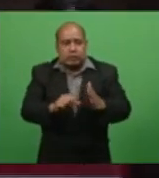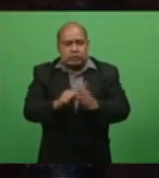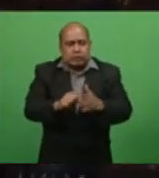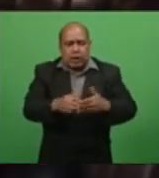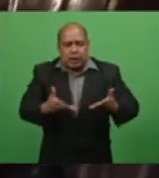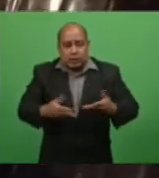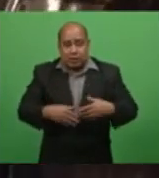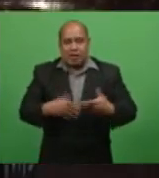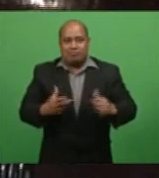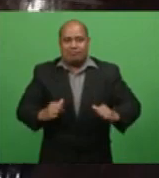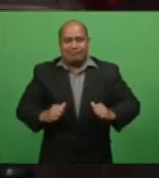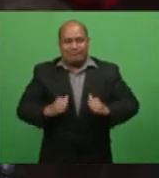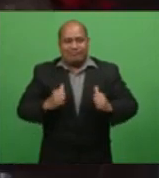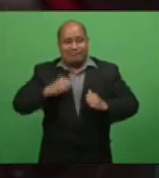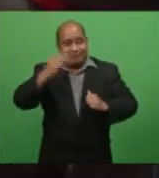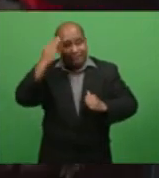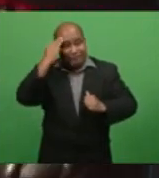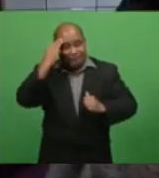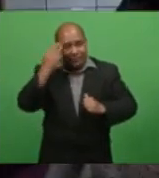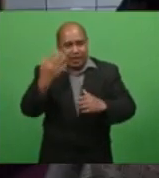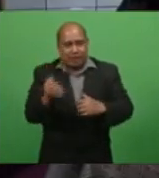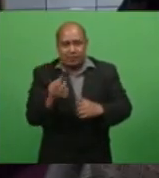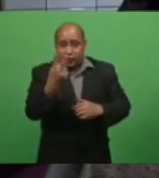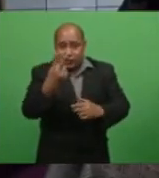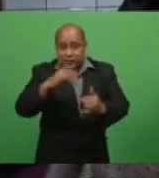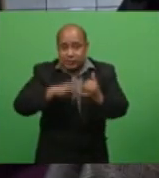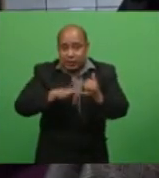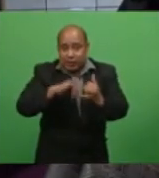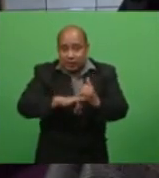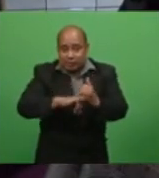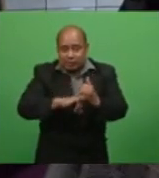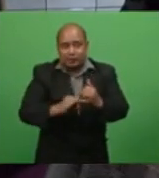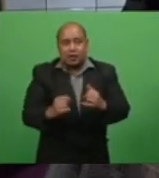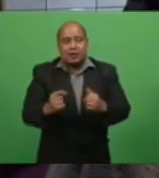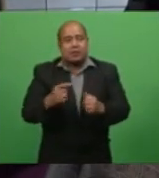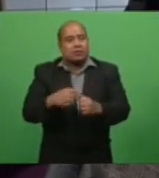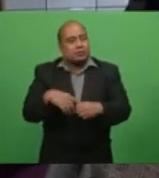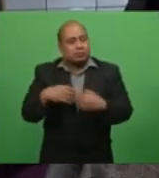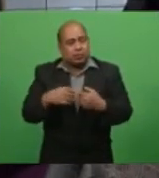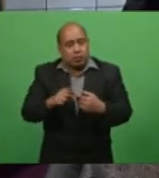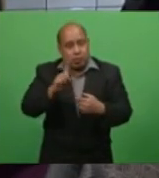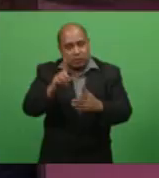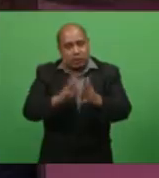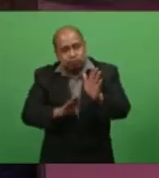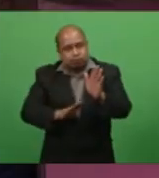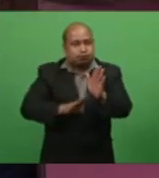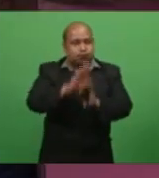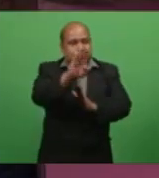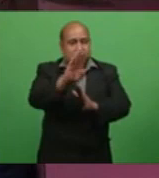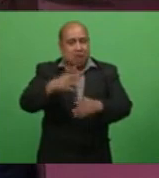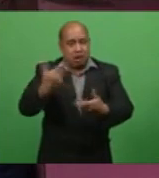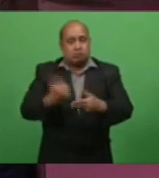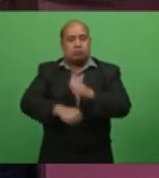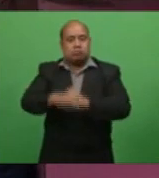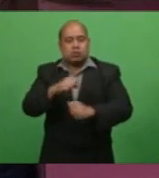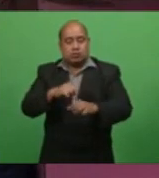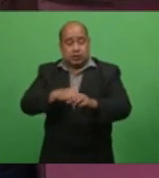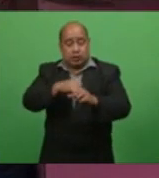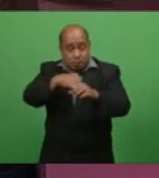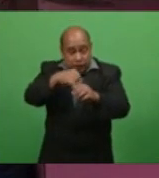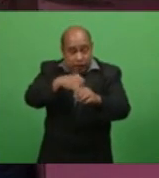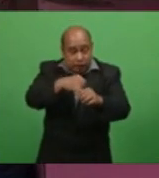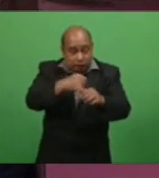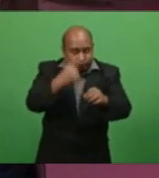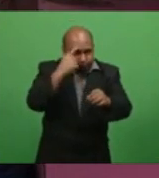2 sons not only excelled in school but are doing well at the medical school as well. So they would win cash prizes,